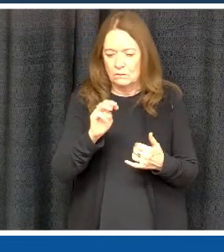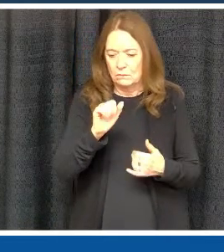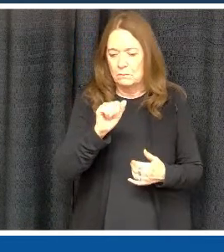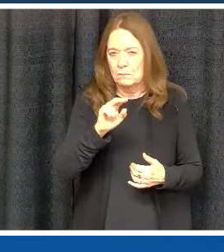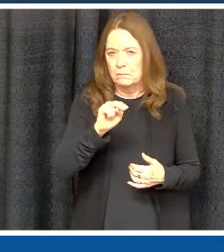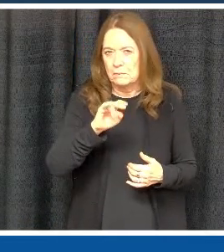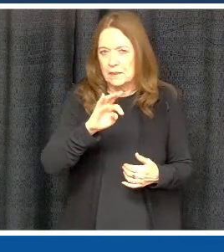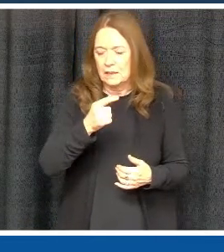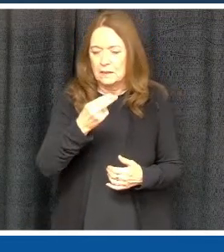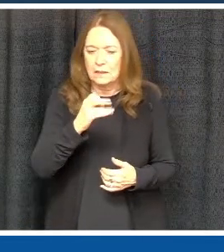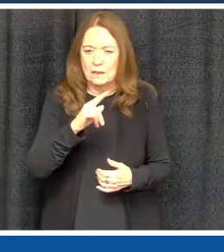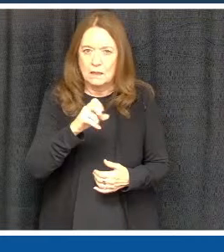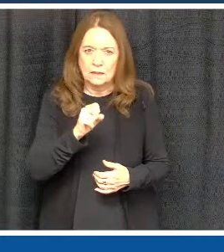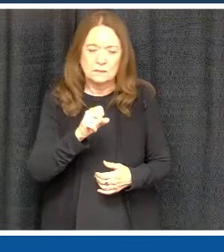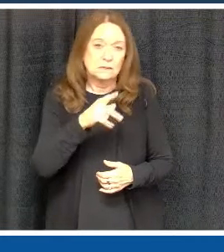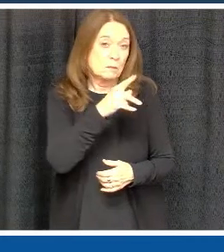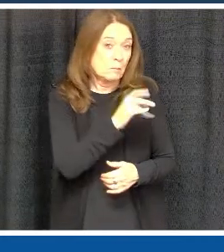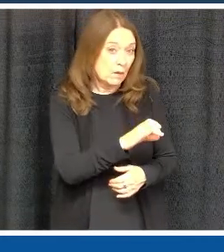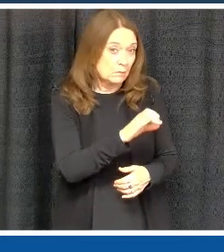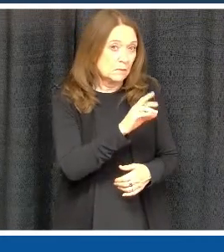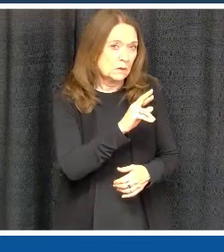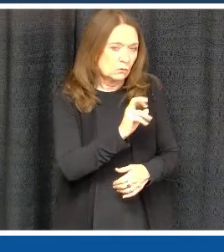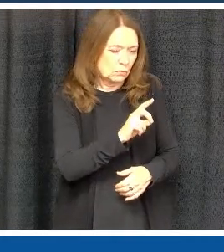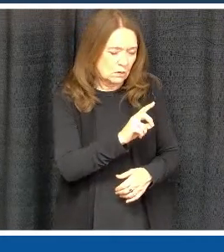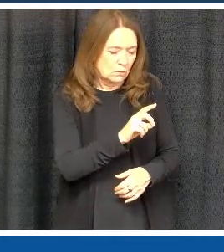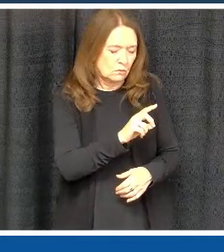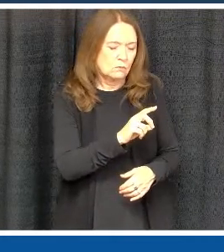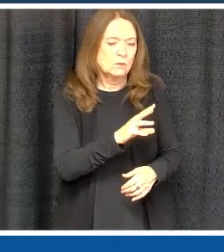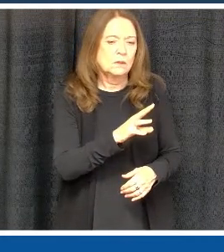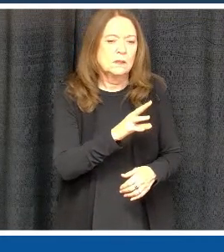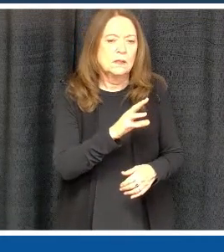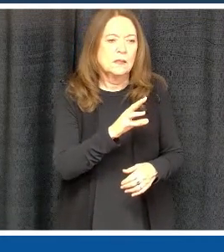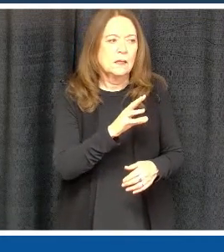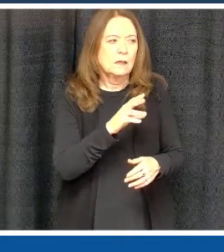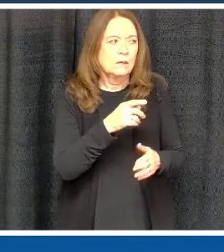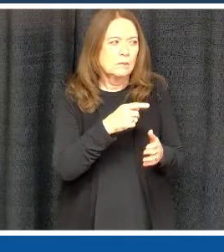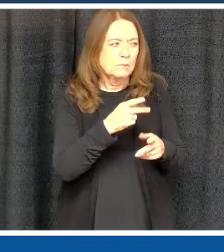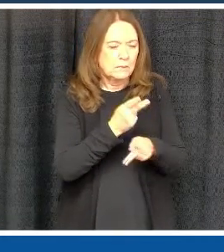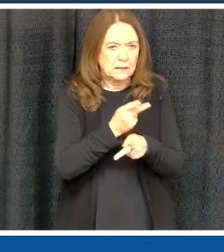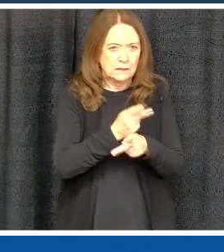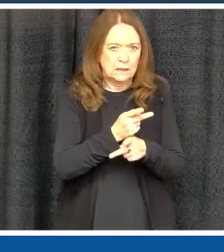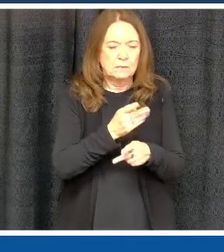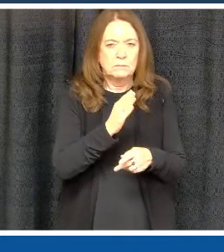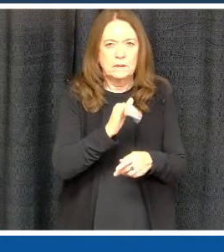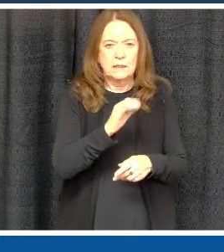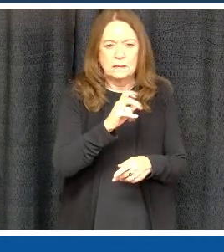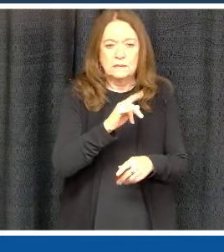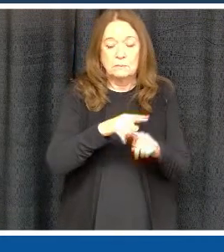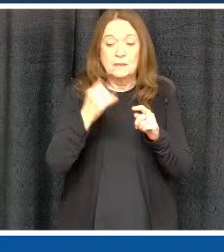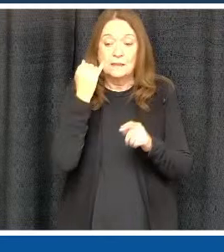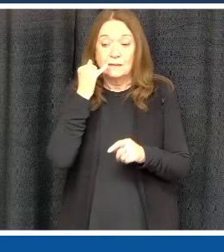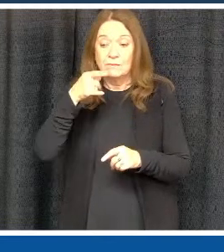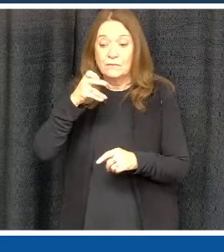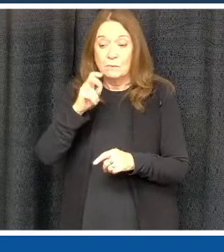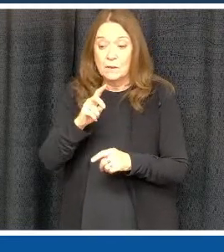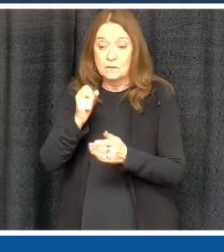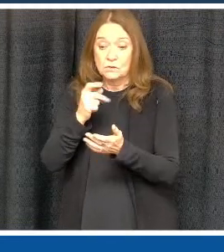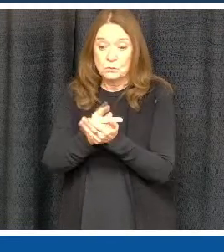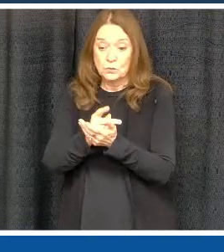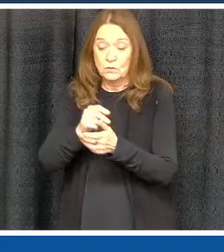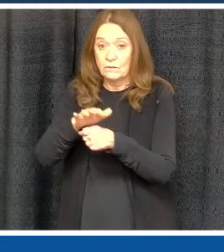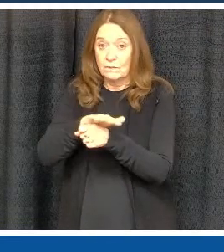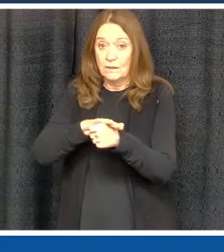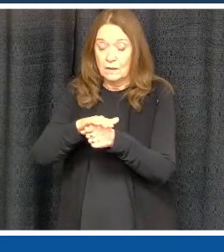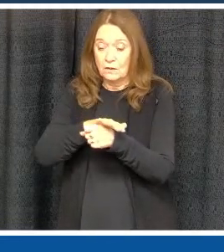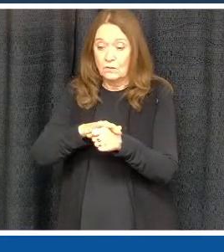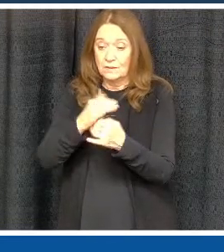is a public road maintained by the city, but if the PUD is approved, the area in the